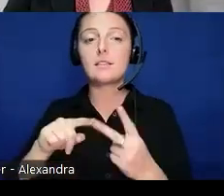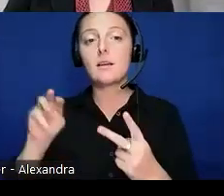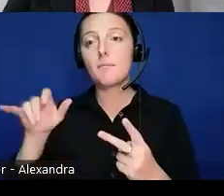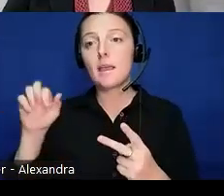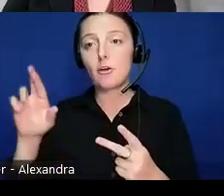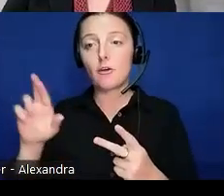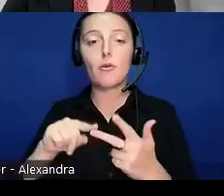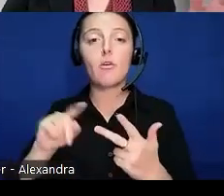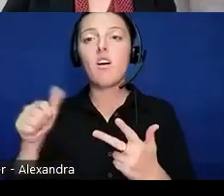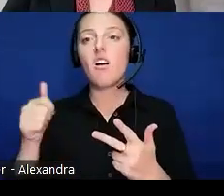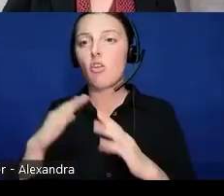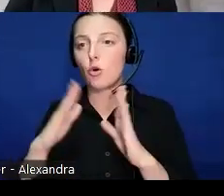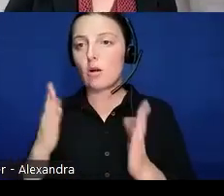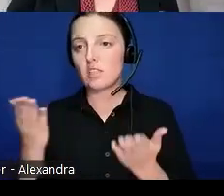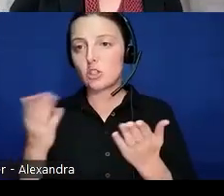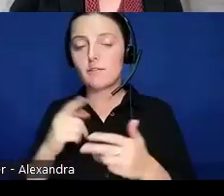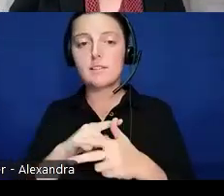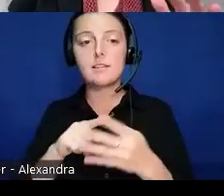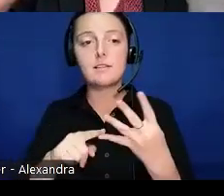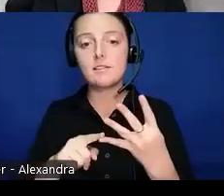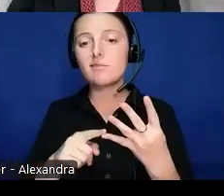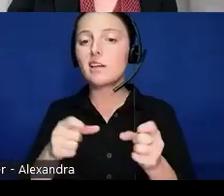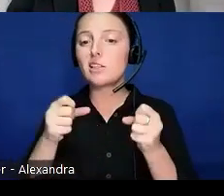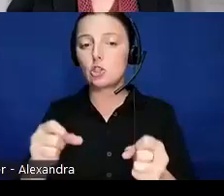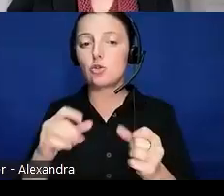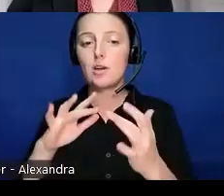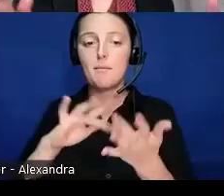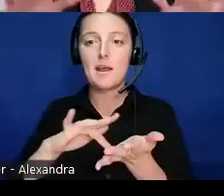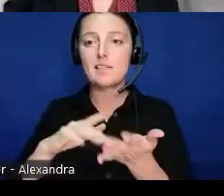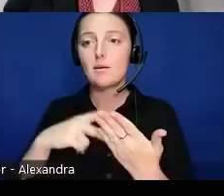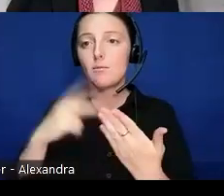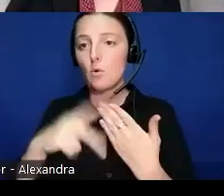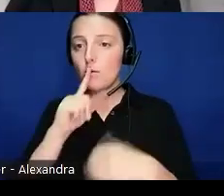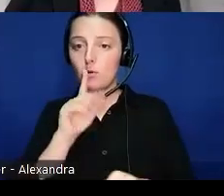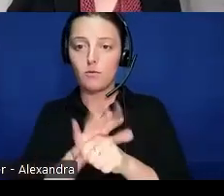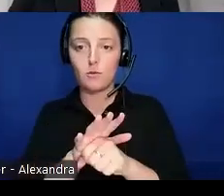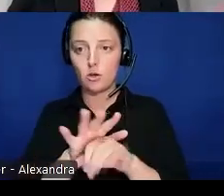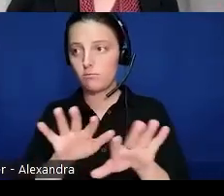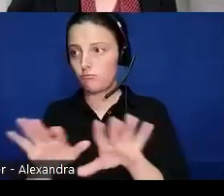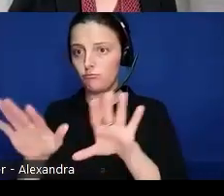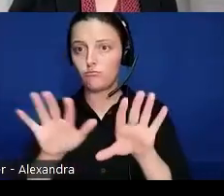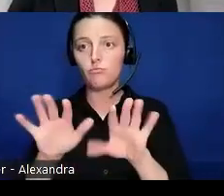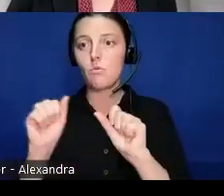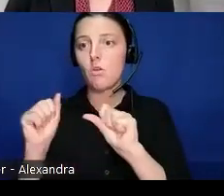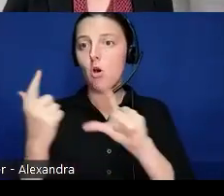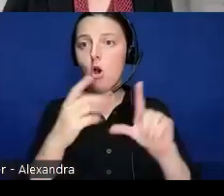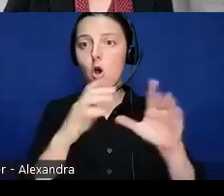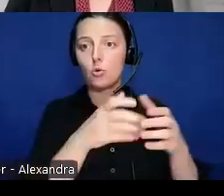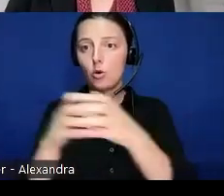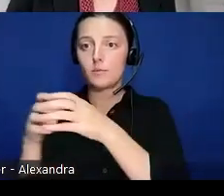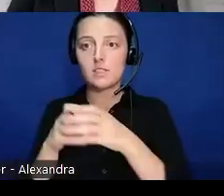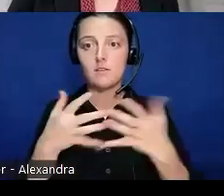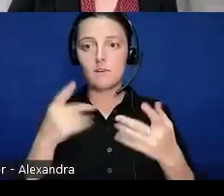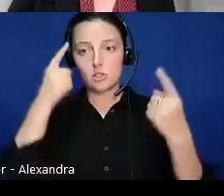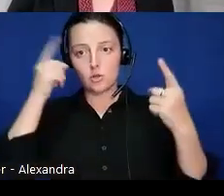services, and the street medicine program to sort of make sure every position was in agreement. And fortunately, there was a